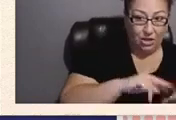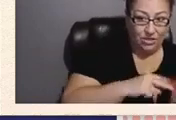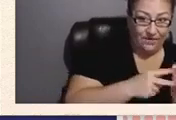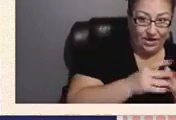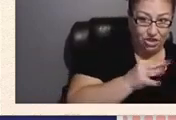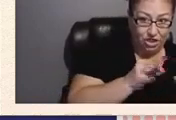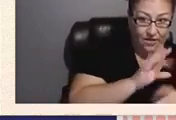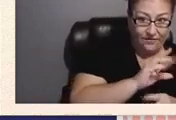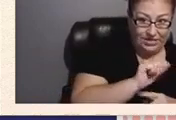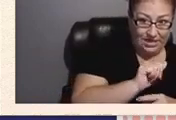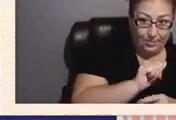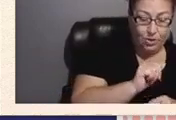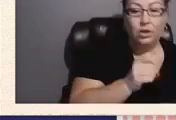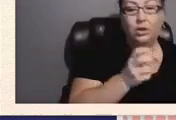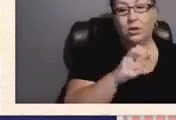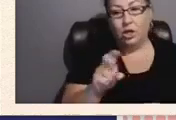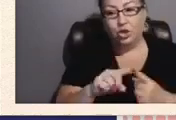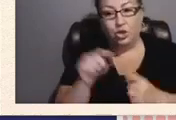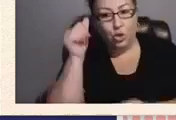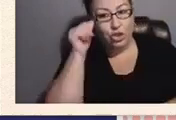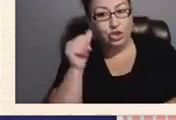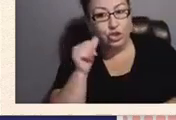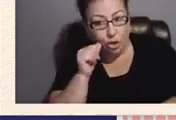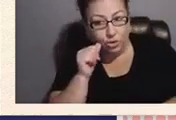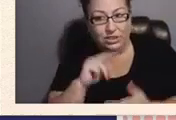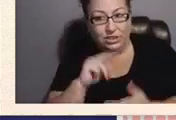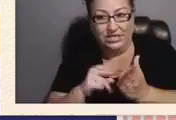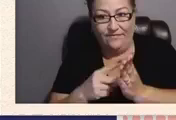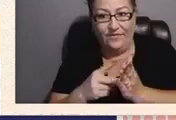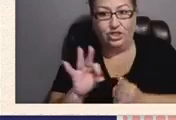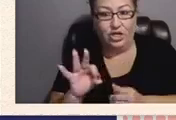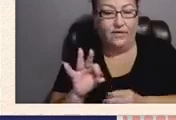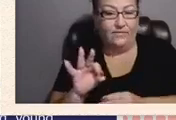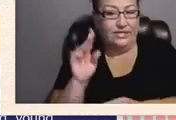disabled over to the adult definition of being disabled.